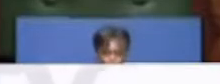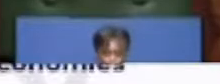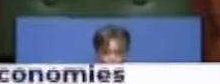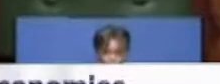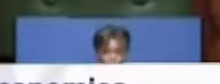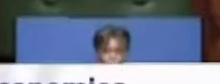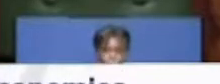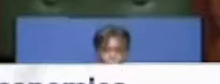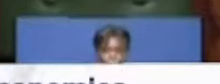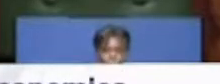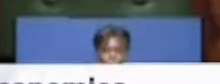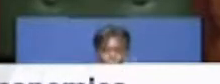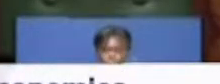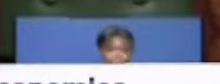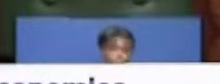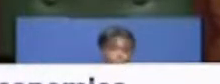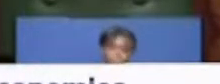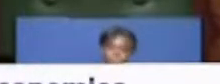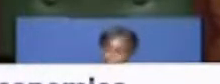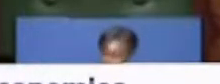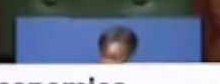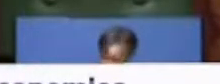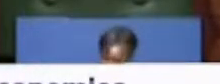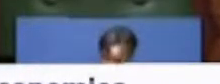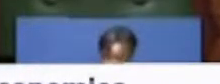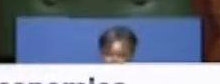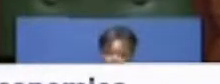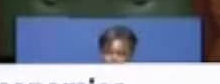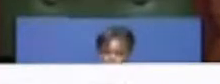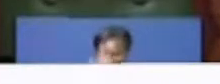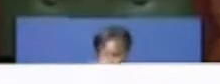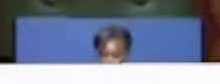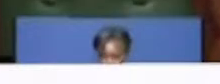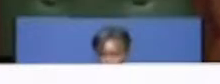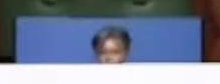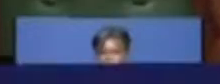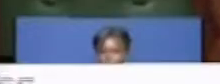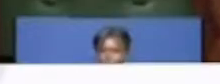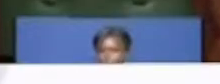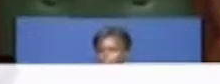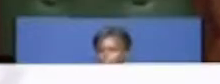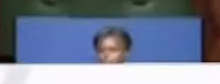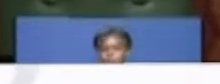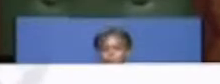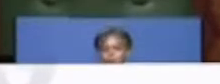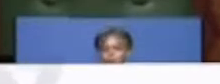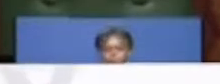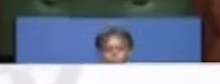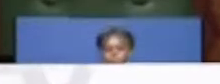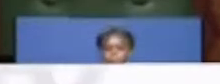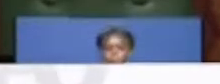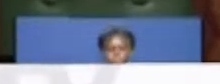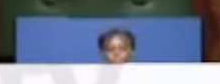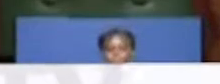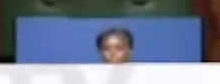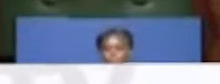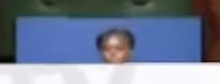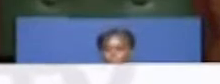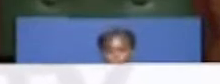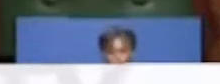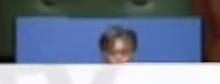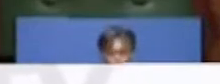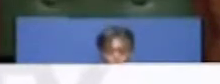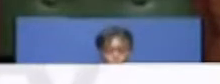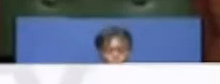issue in the future. And that is why they never secured the title deed for our schools. But today we know